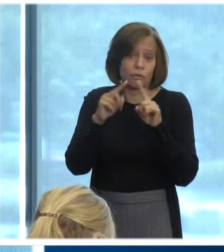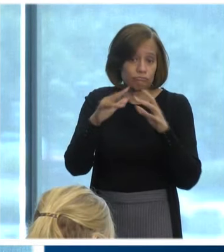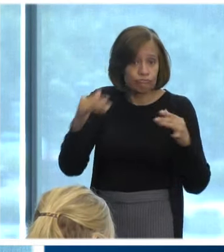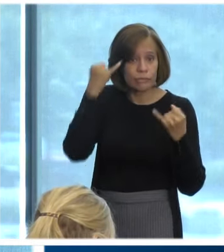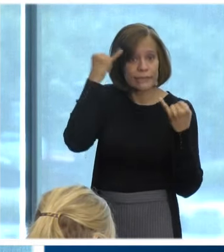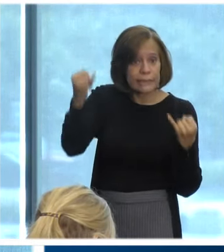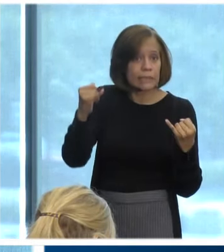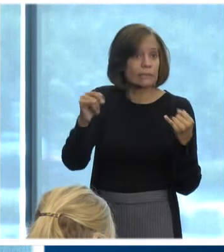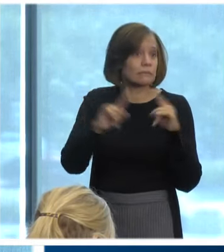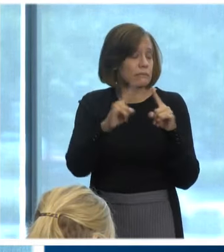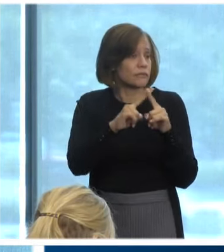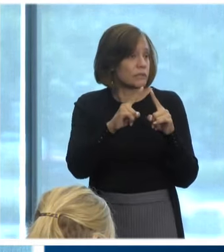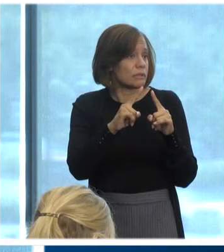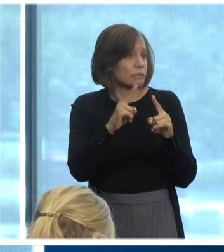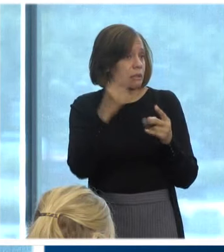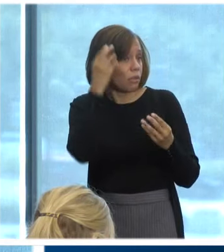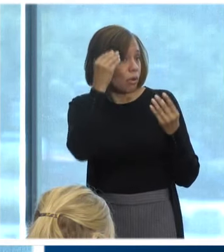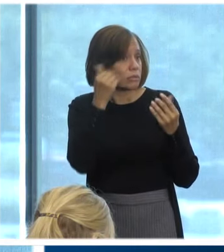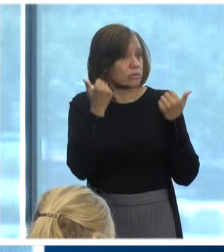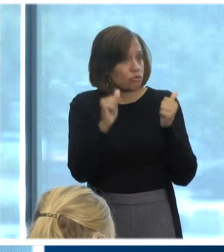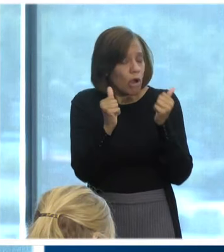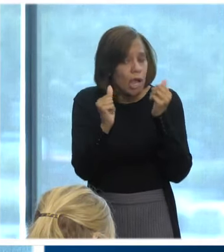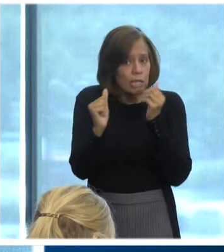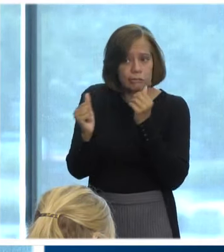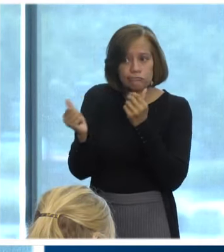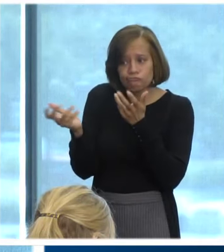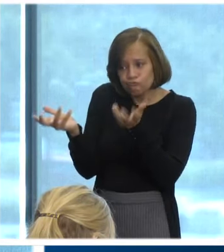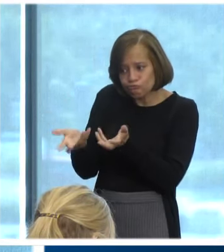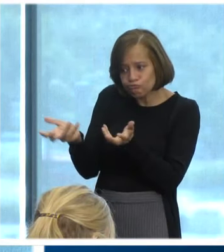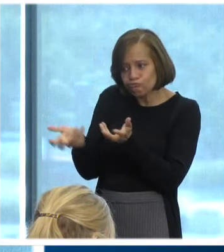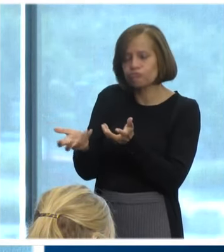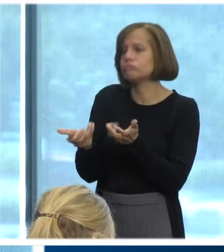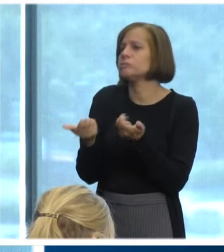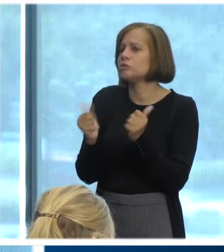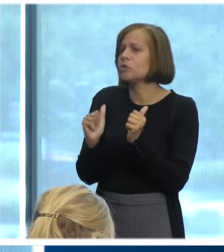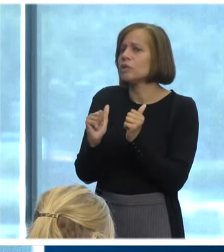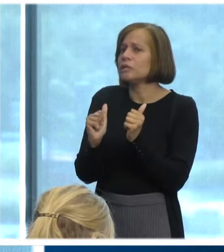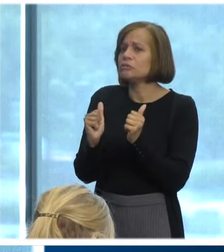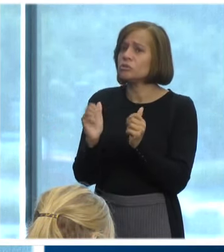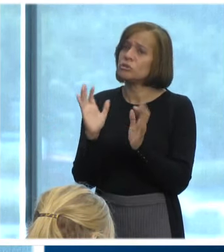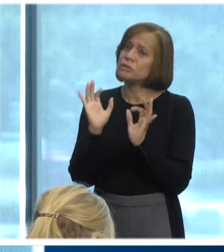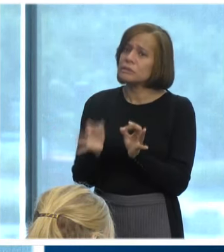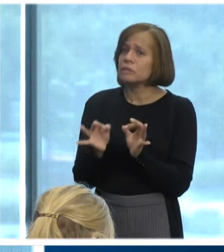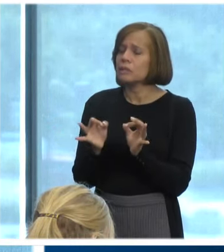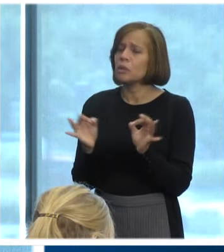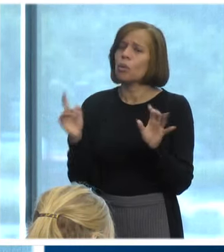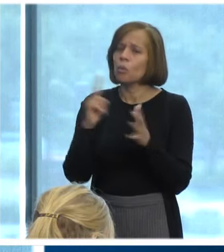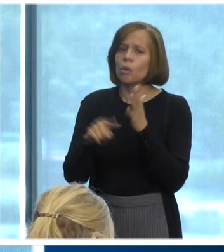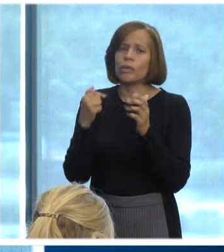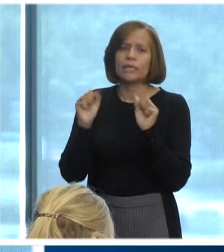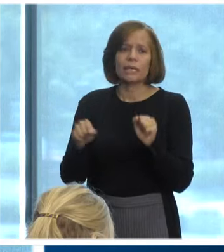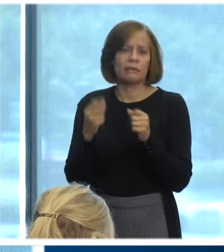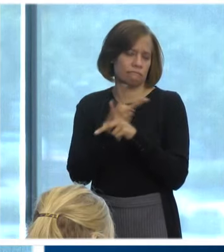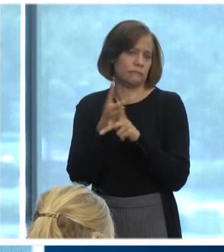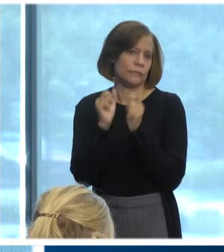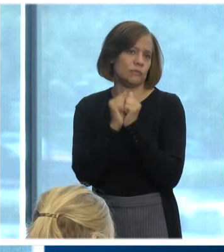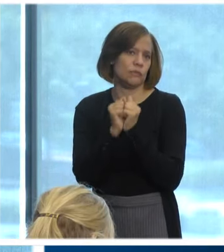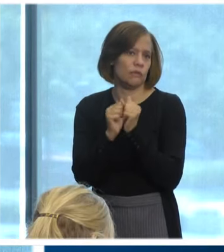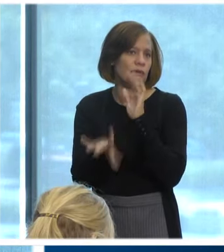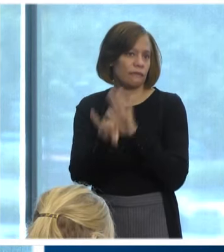thoughts, and talking these things out and coming to a better resolution with the knowledge we both bring to the table and find the best